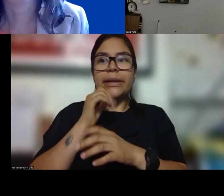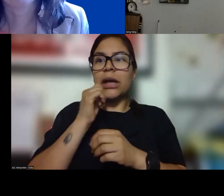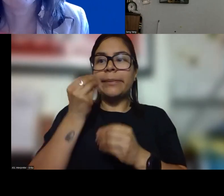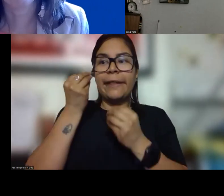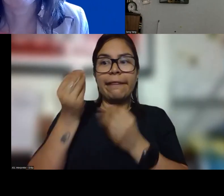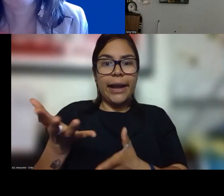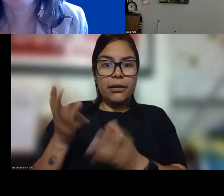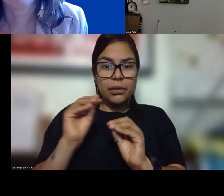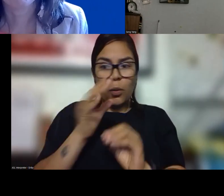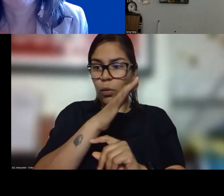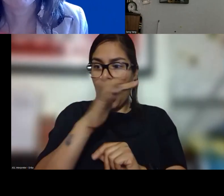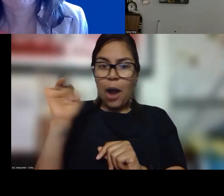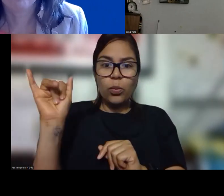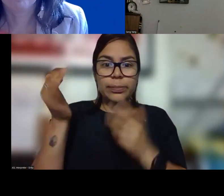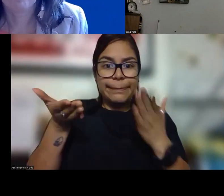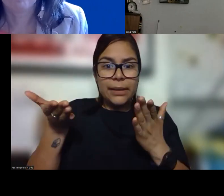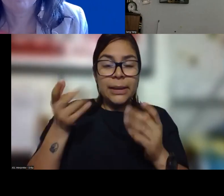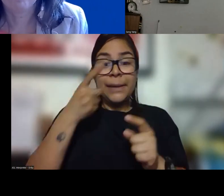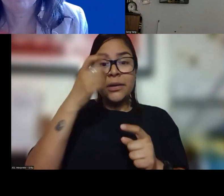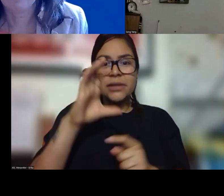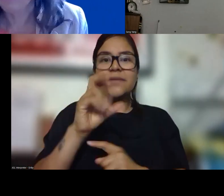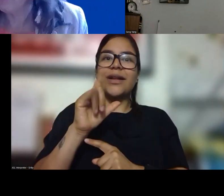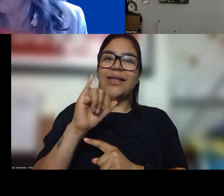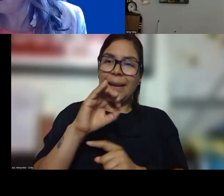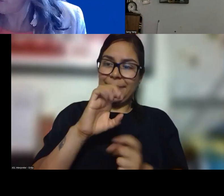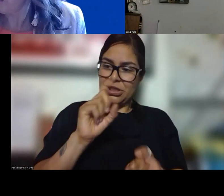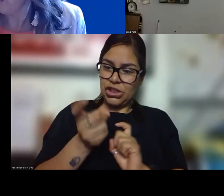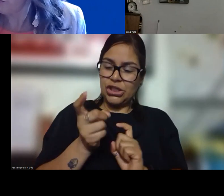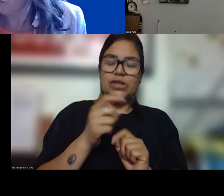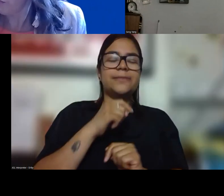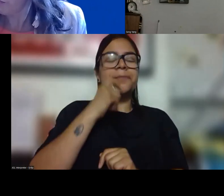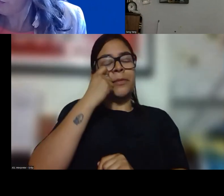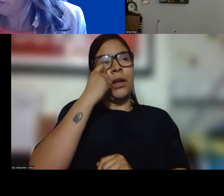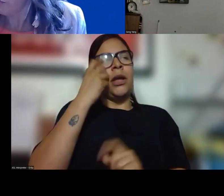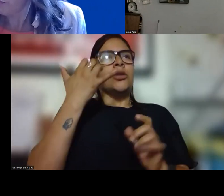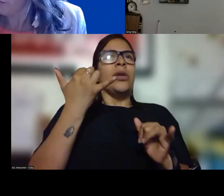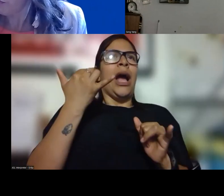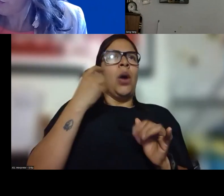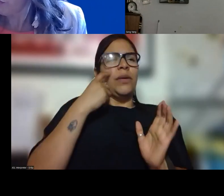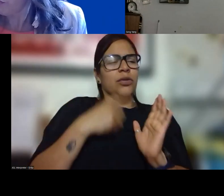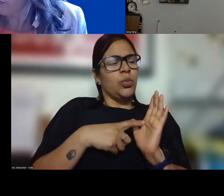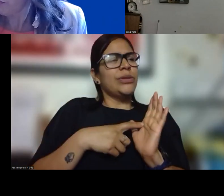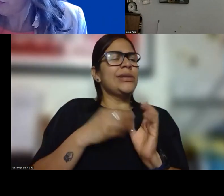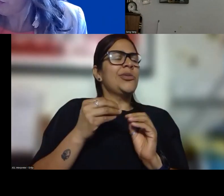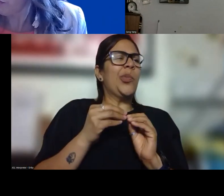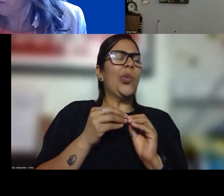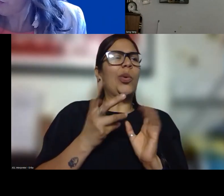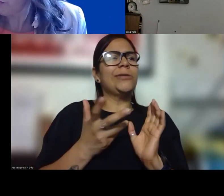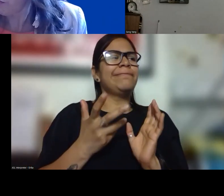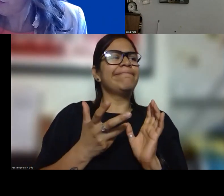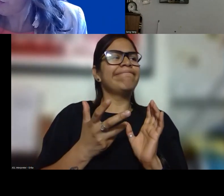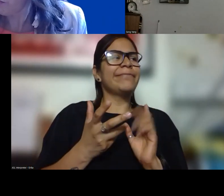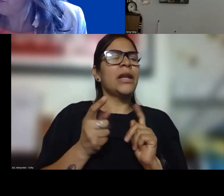also the incomes for a lot of Pacific Islanders, they tend to be more in the